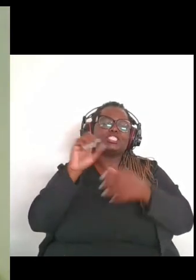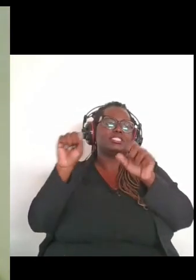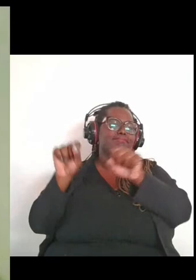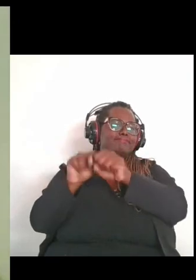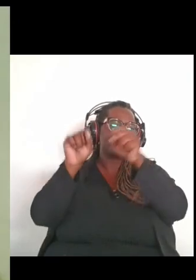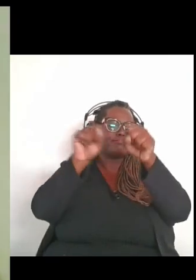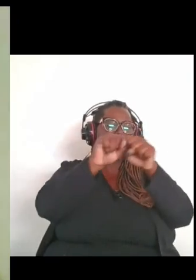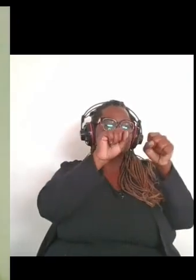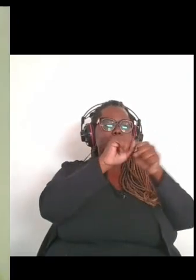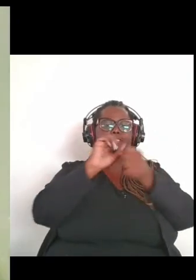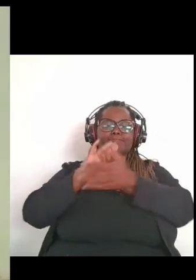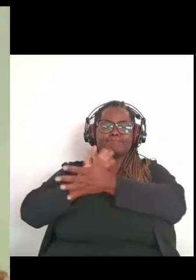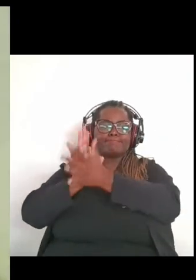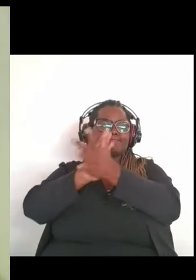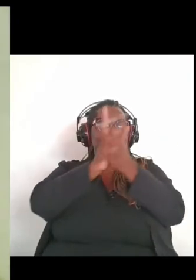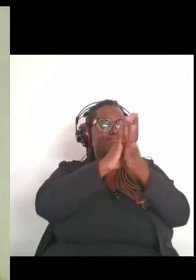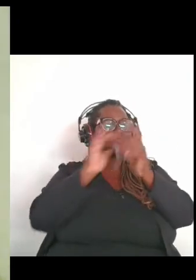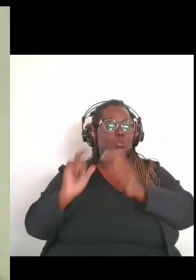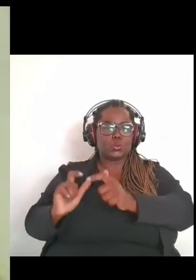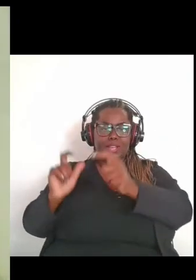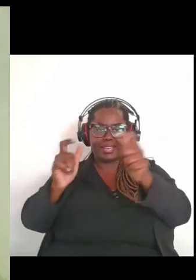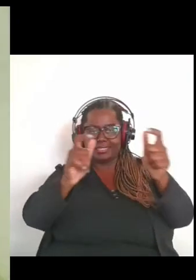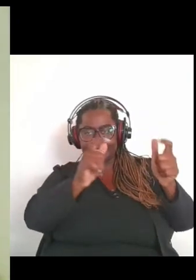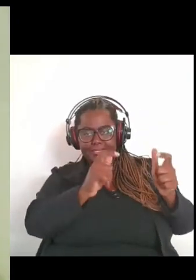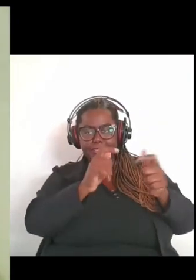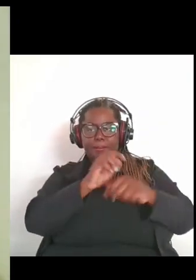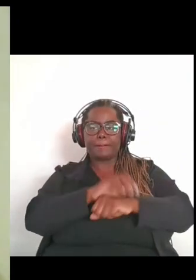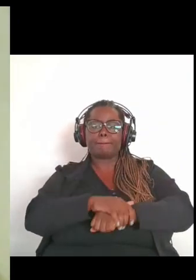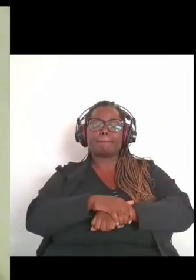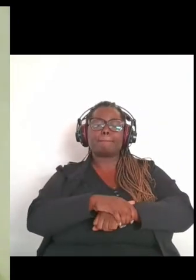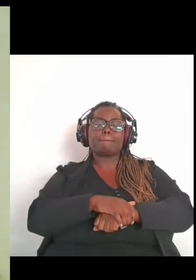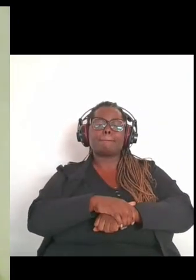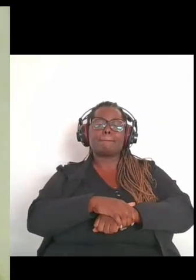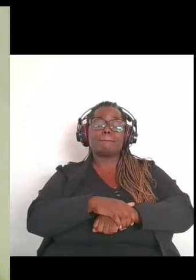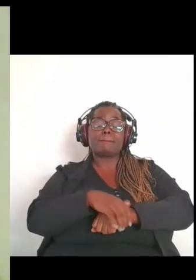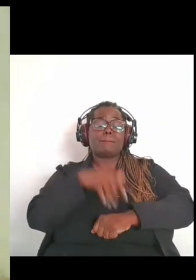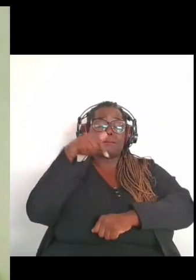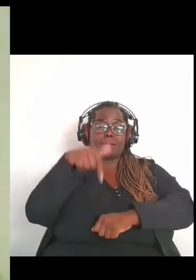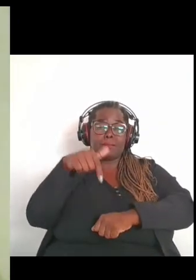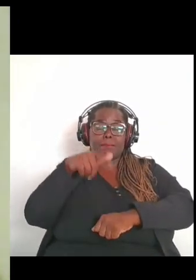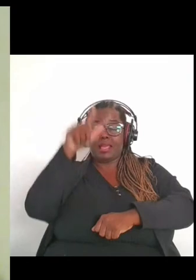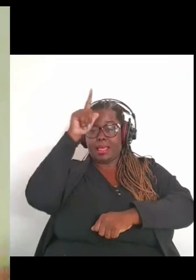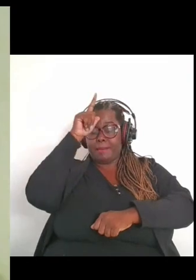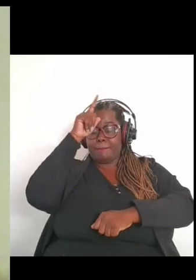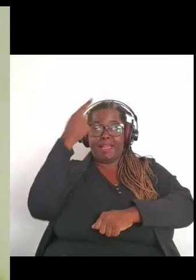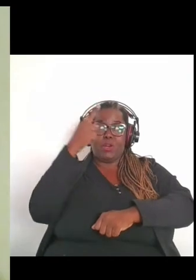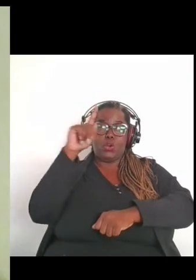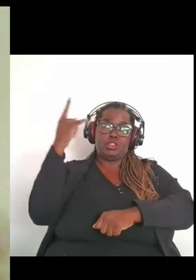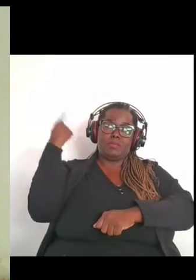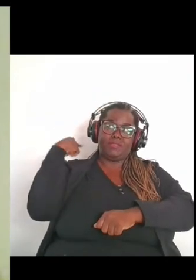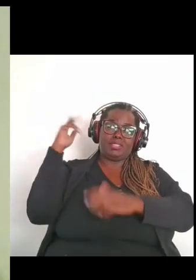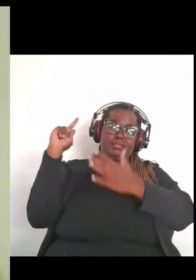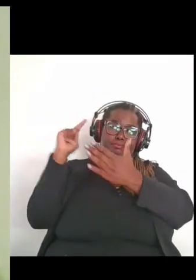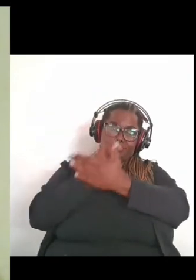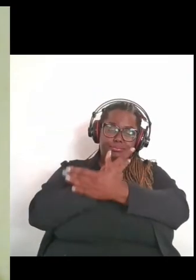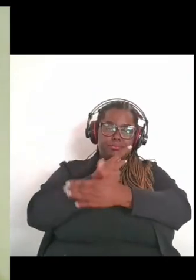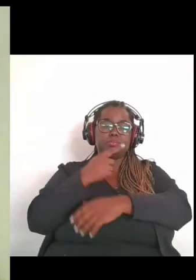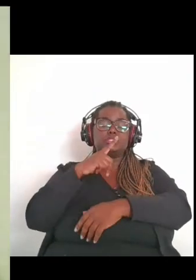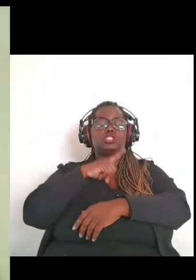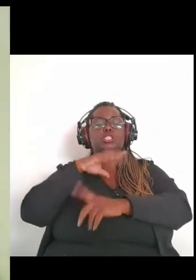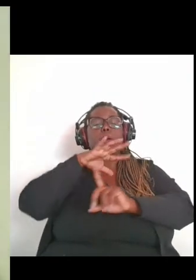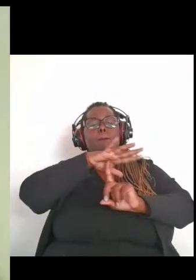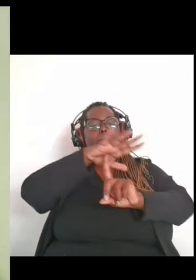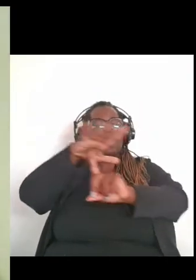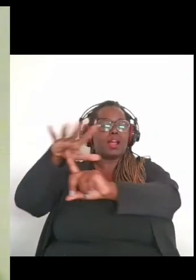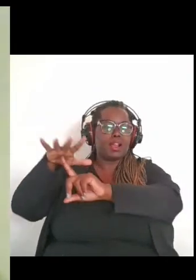Germany there was a public park where gay guys meet in the afternoon or in the in the